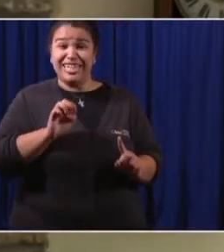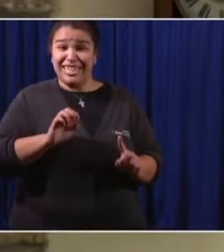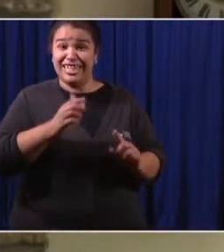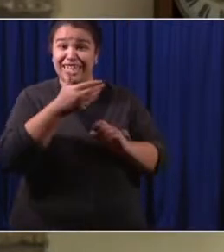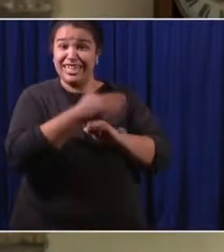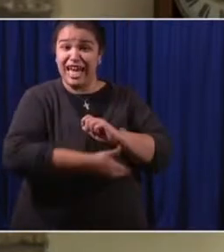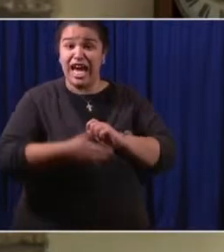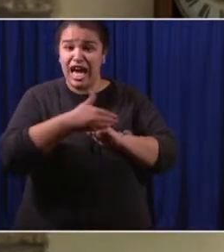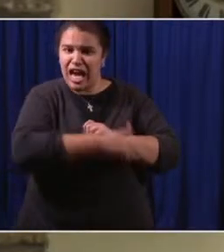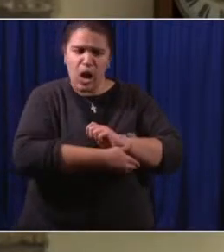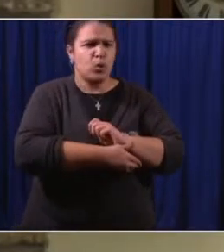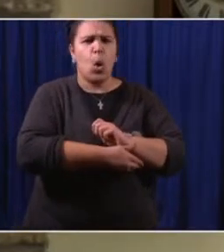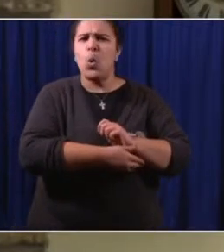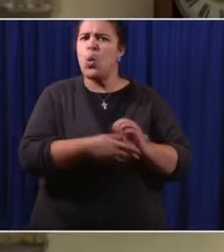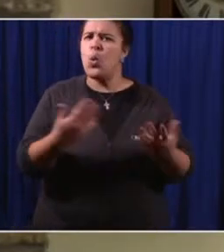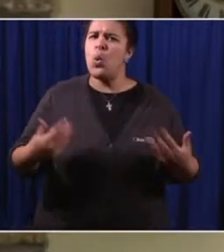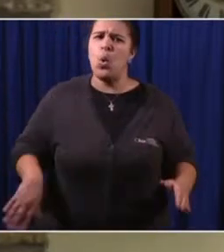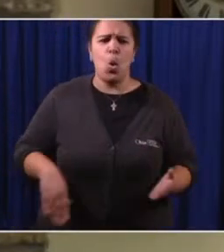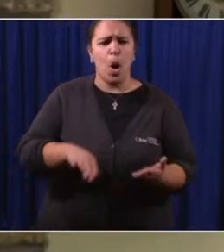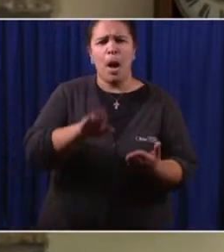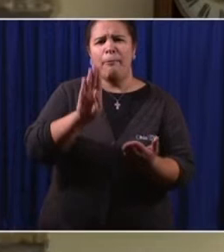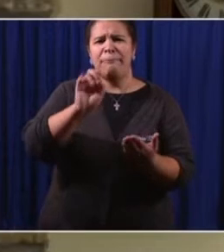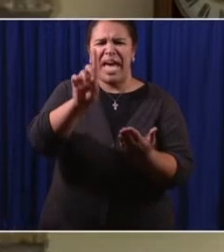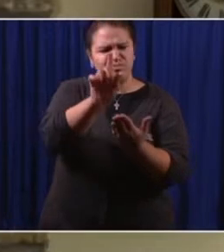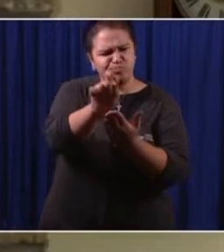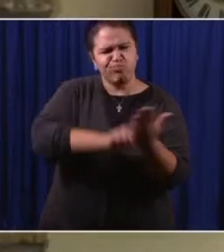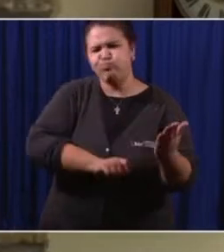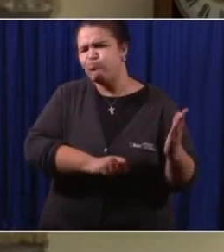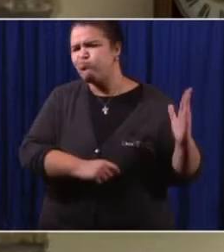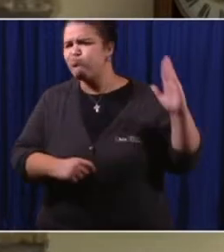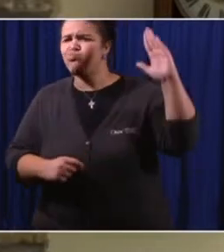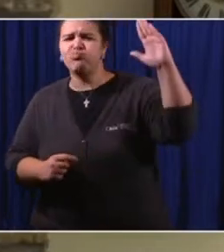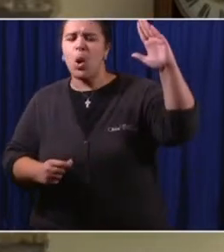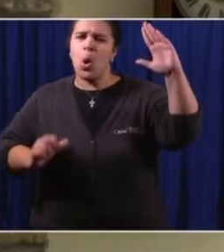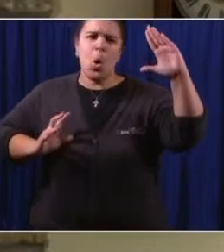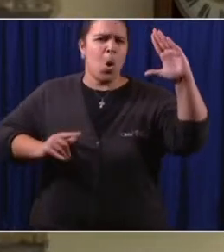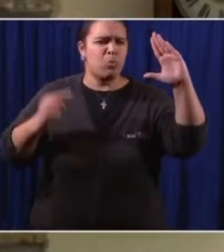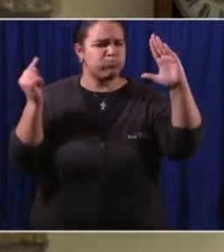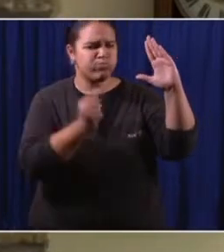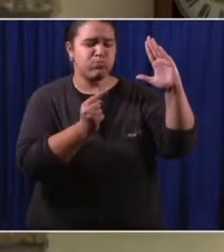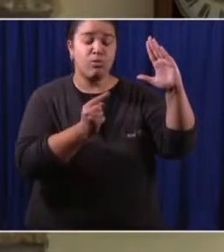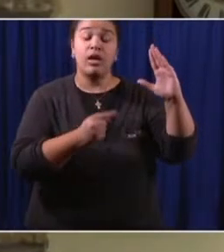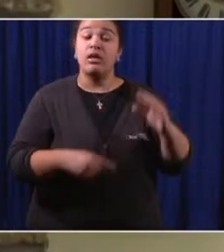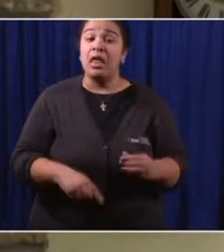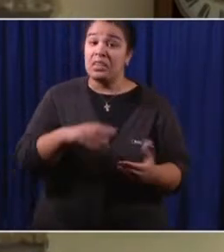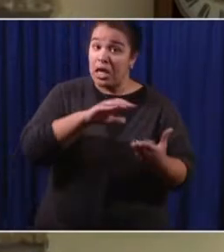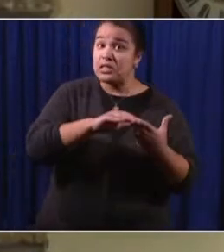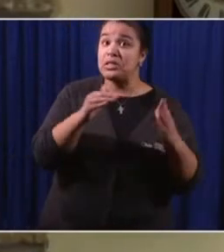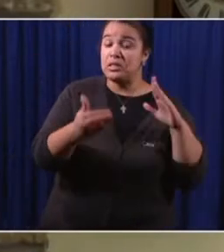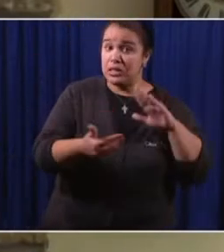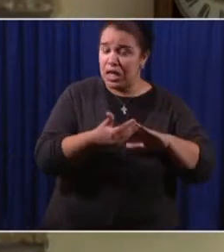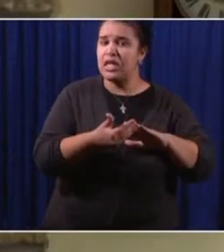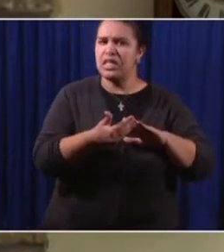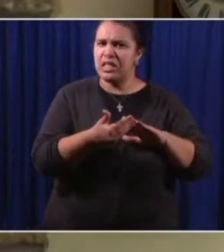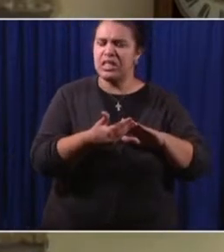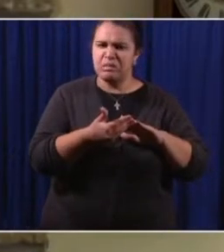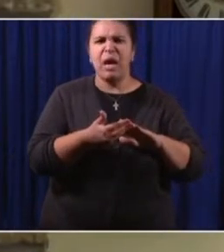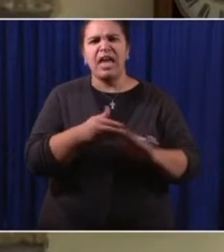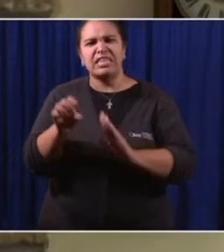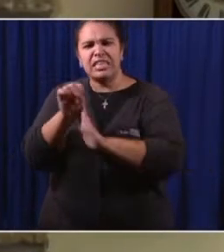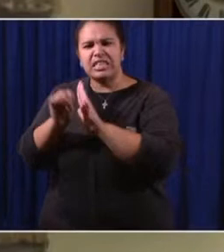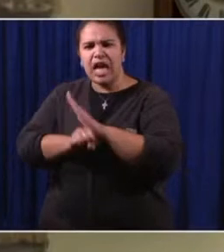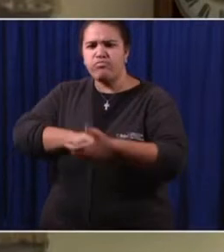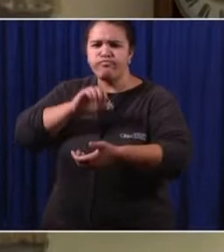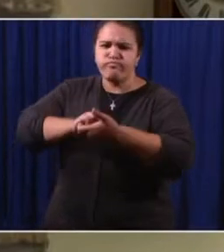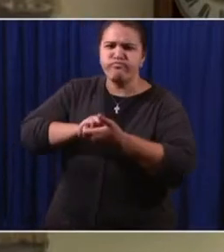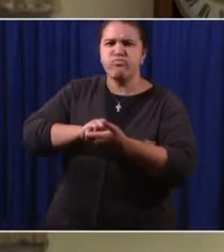it here. He said he's working with the state to have a good unified bid. So what exactly is